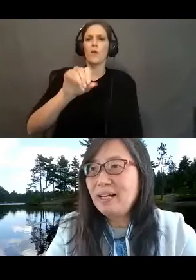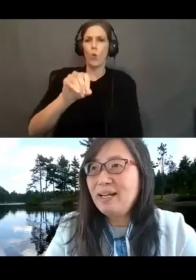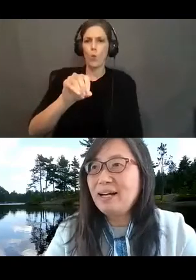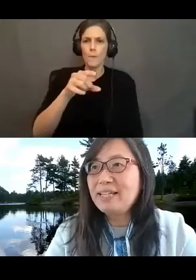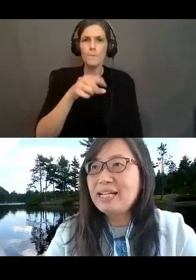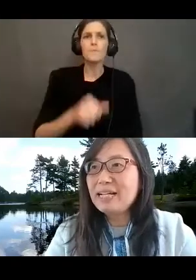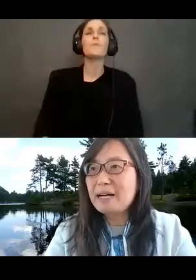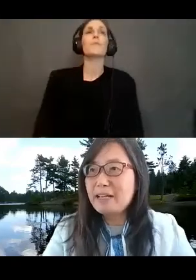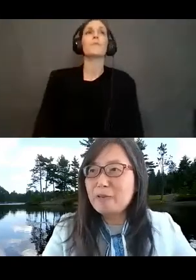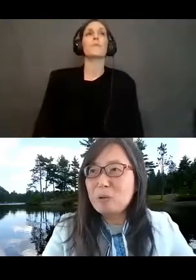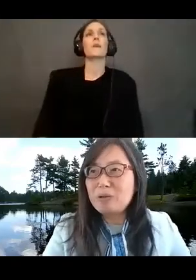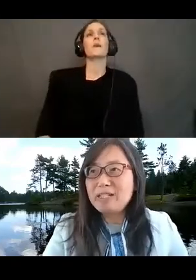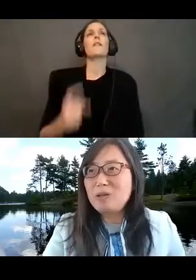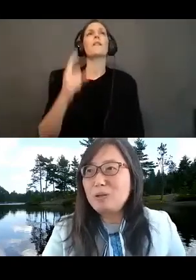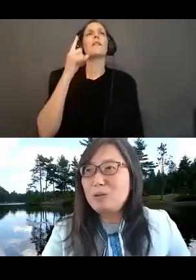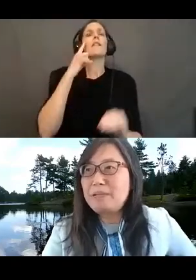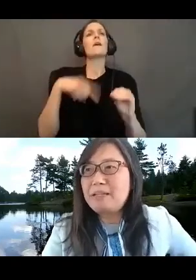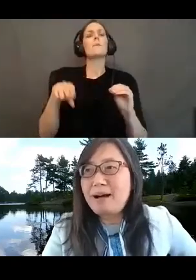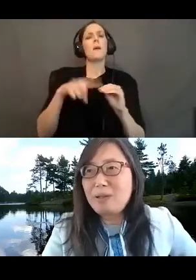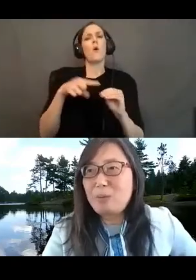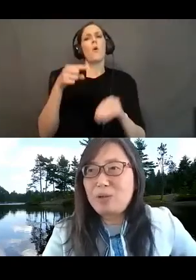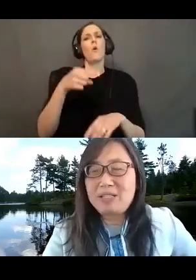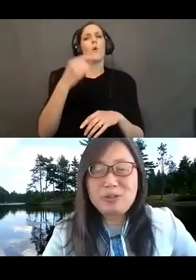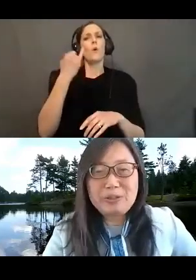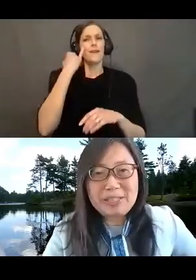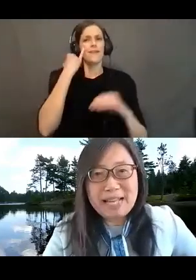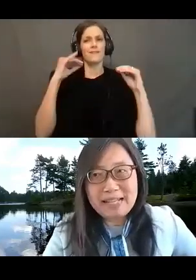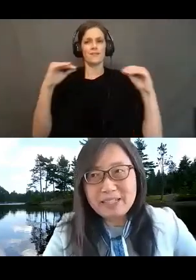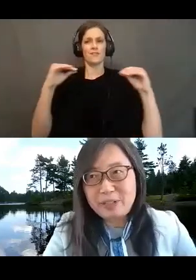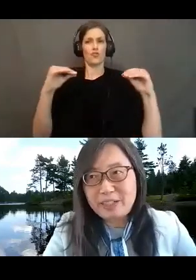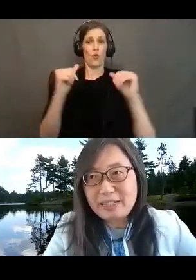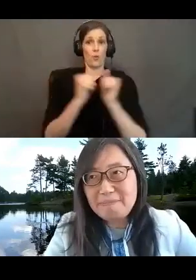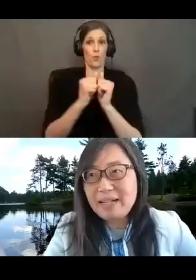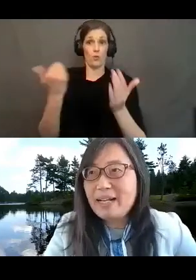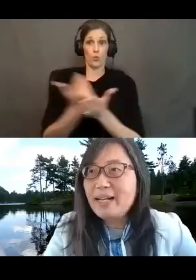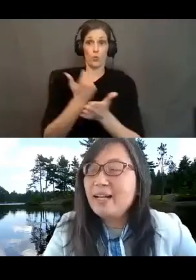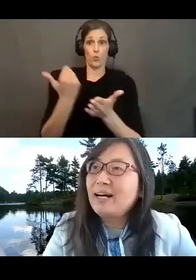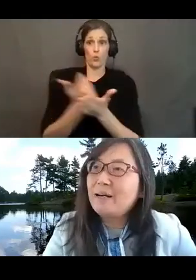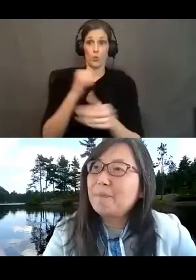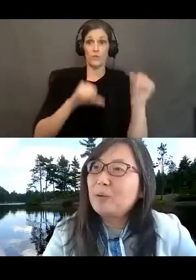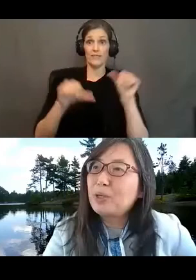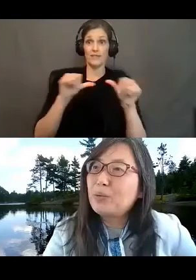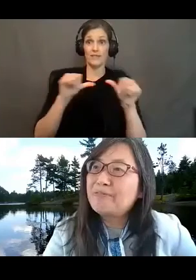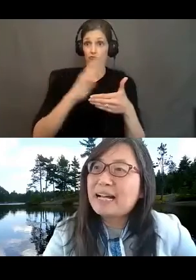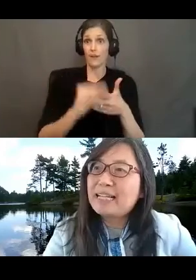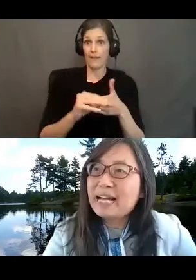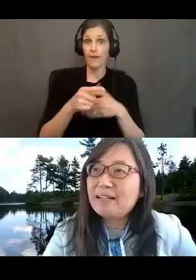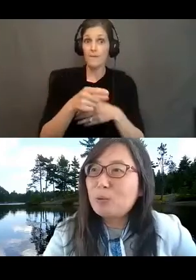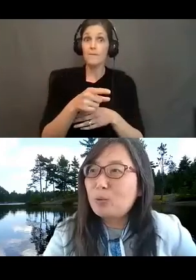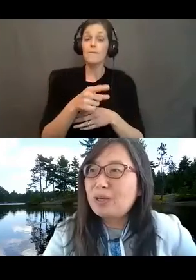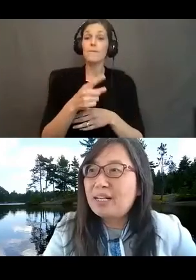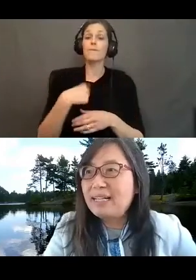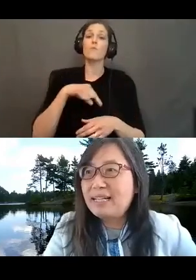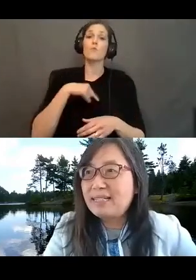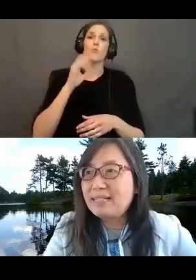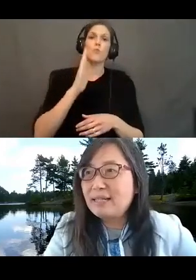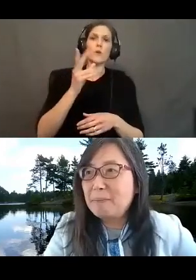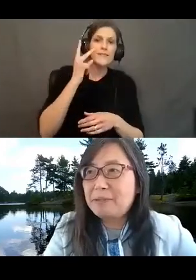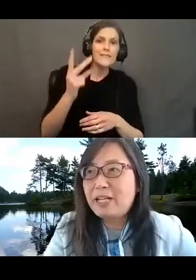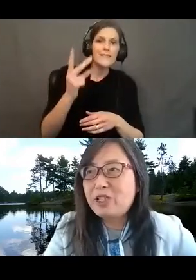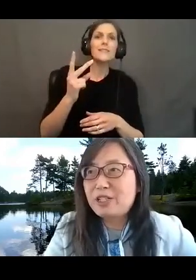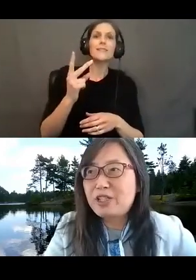So think about if Julio would be taught with the new science curriculum, we would find out what